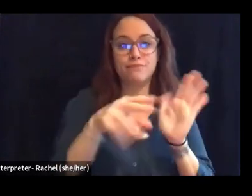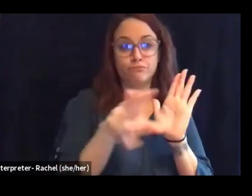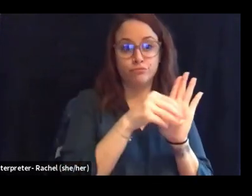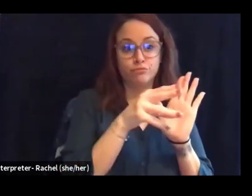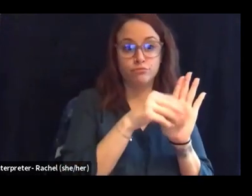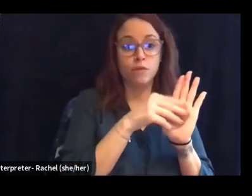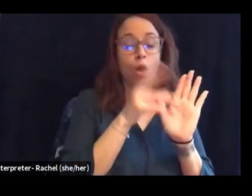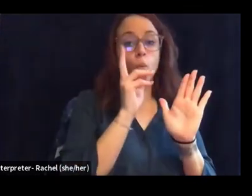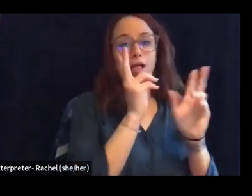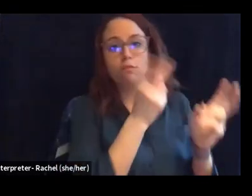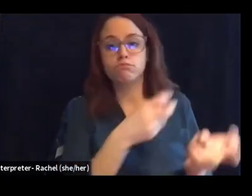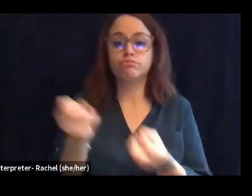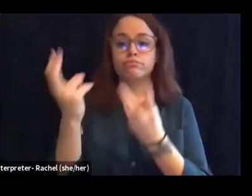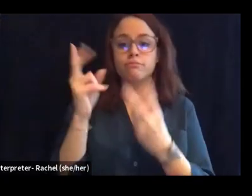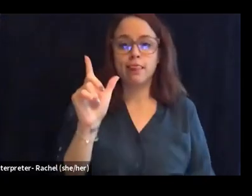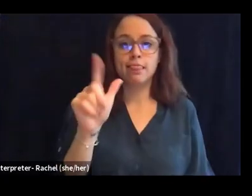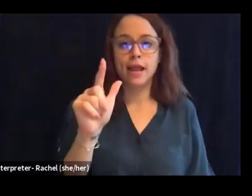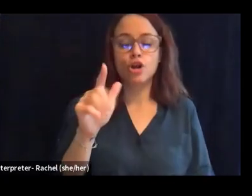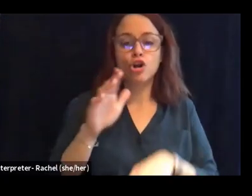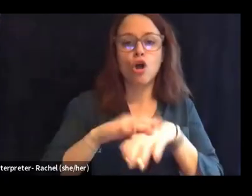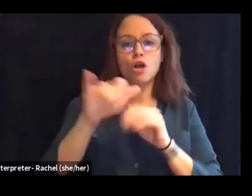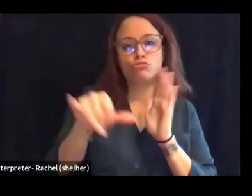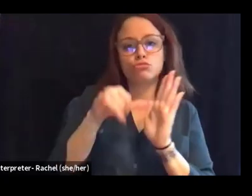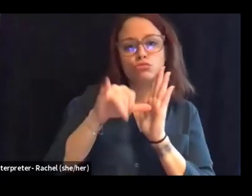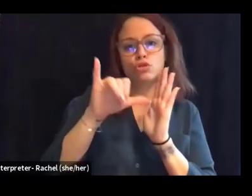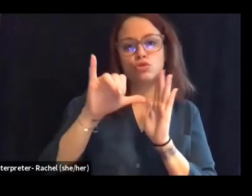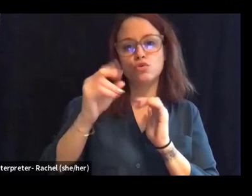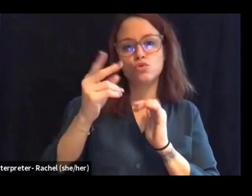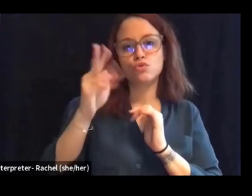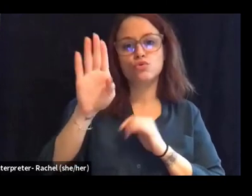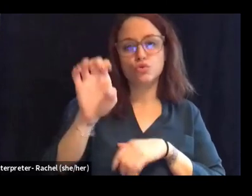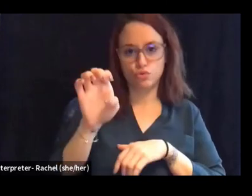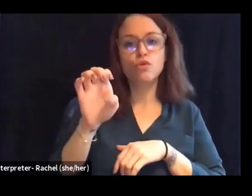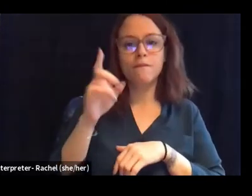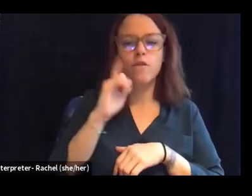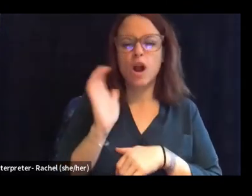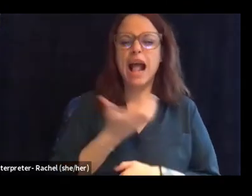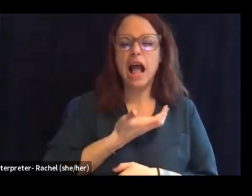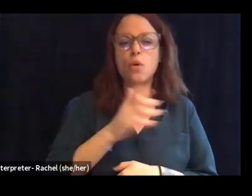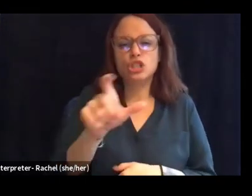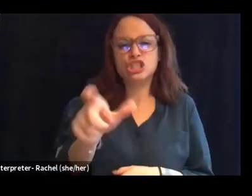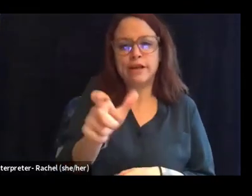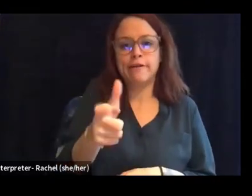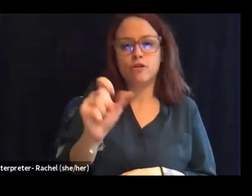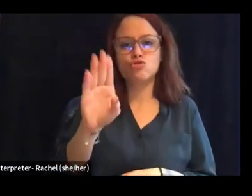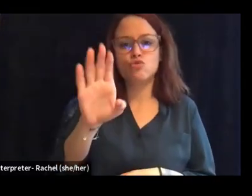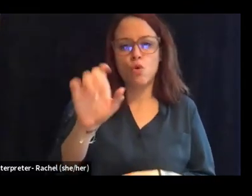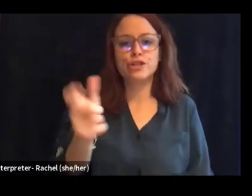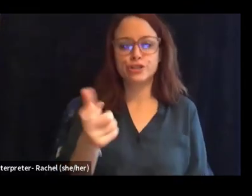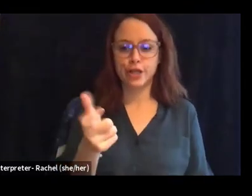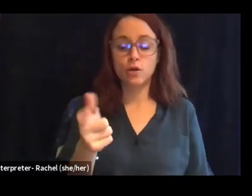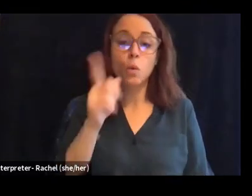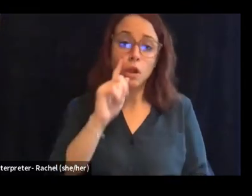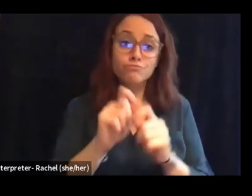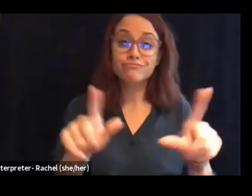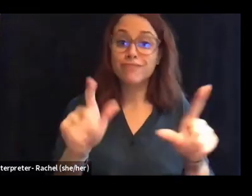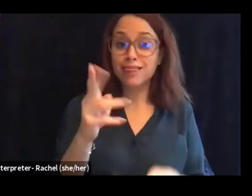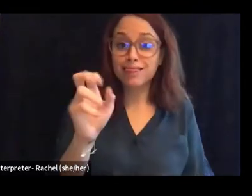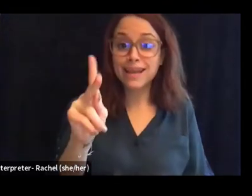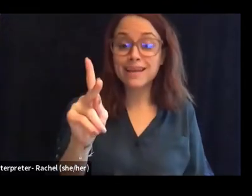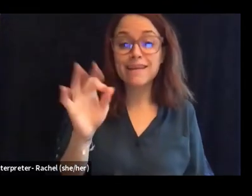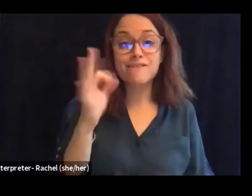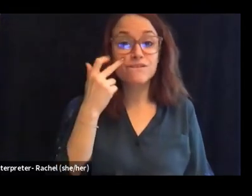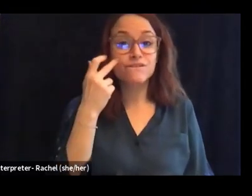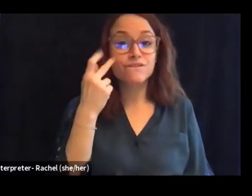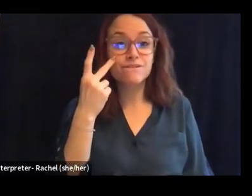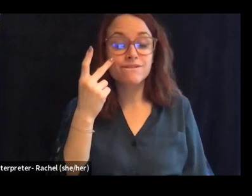the Rochester SCORE YouTube channel. And we can also send you a link to that as well. So that's kind of